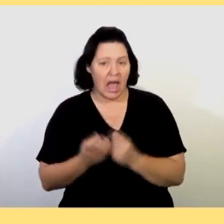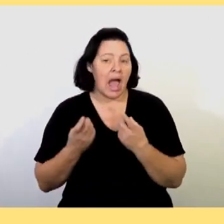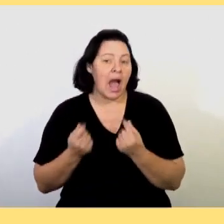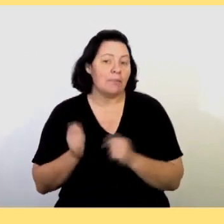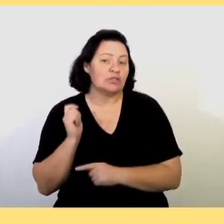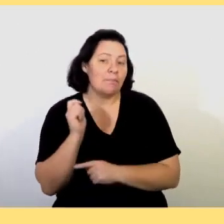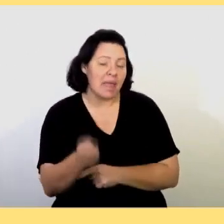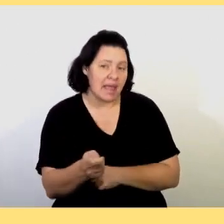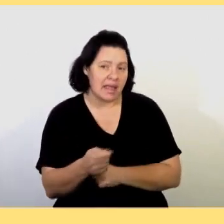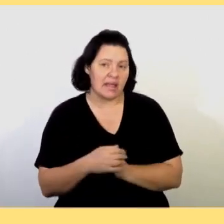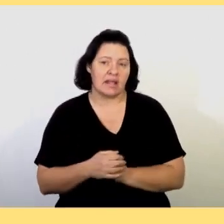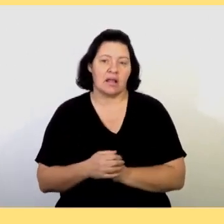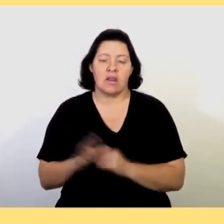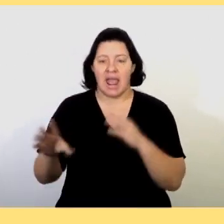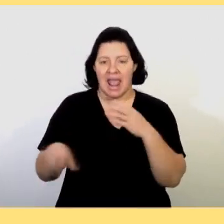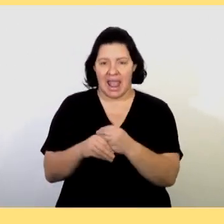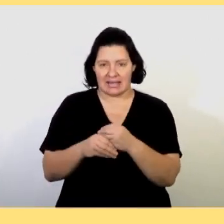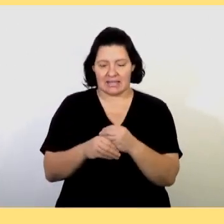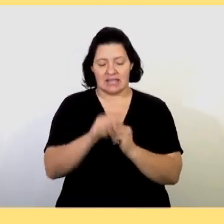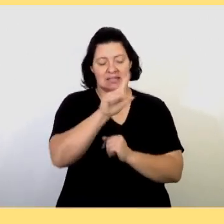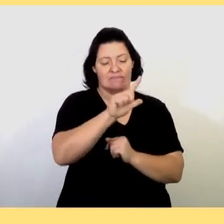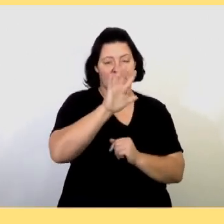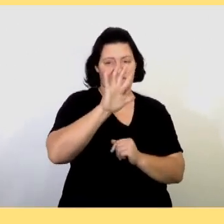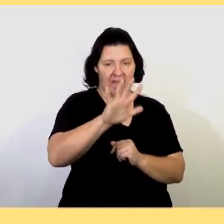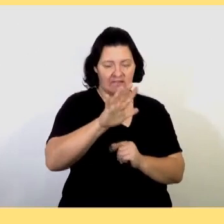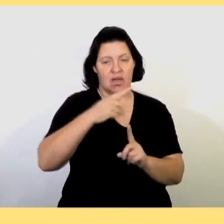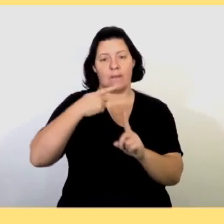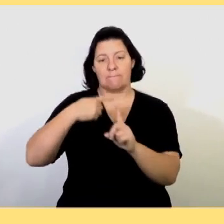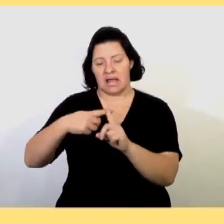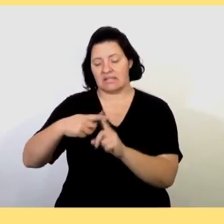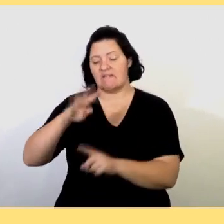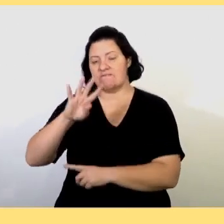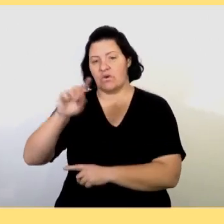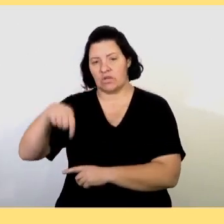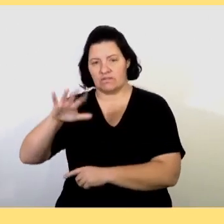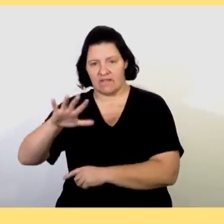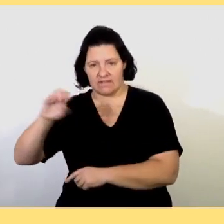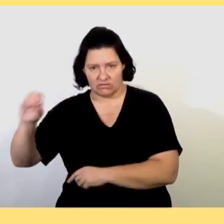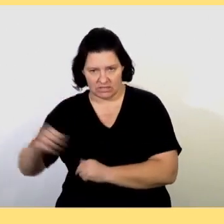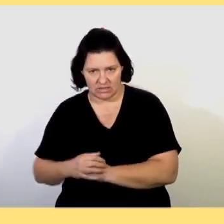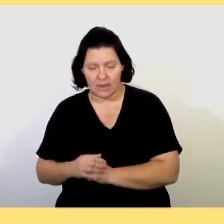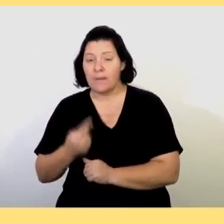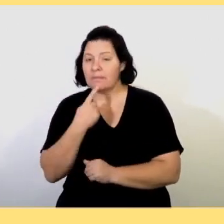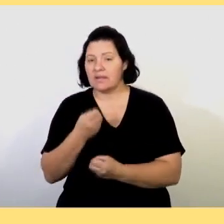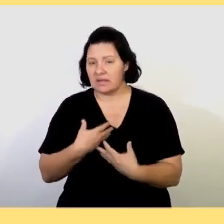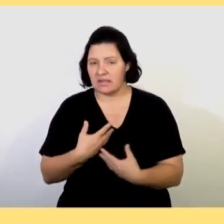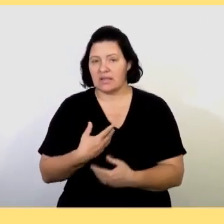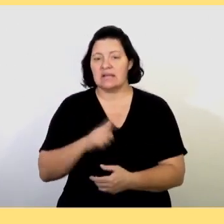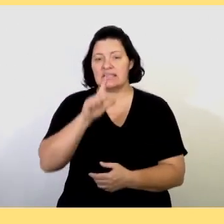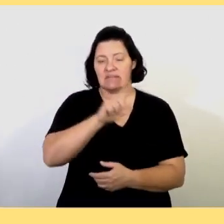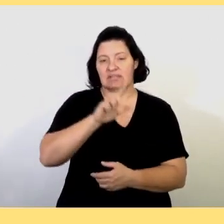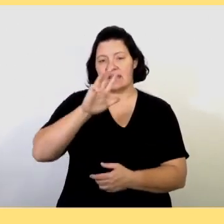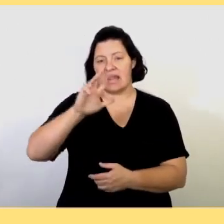And how much did I pay? I'm going to add my 75 plus my 4,500, which gives